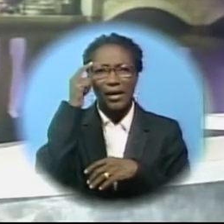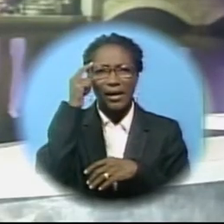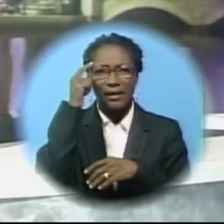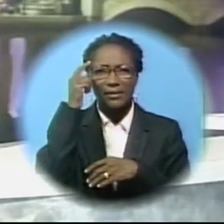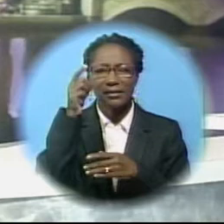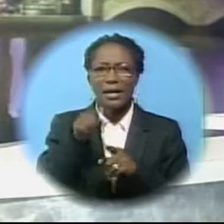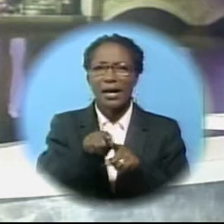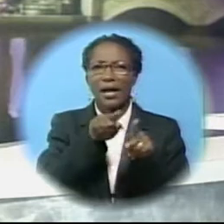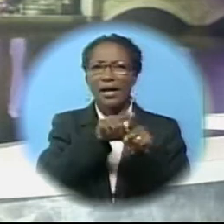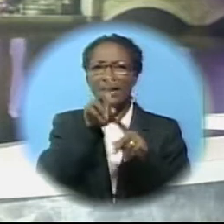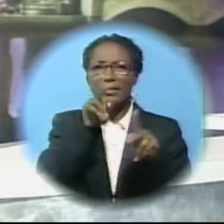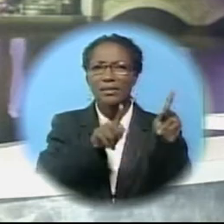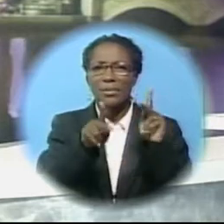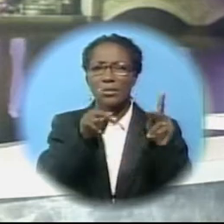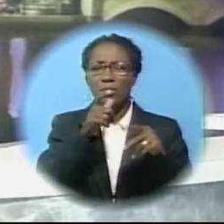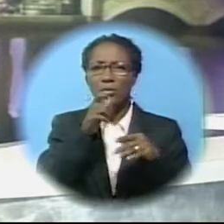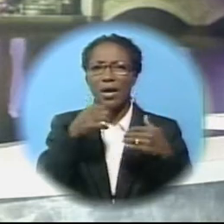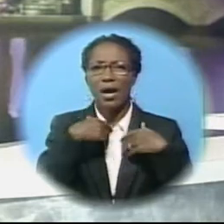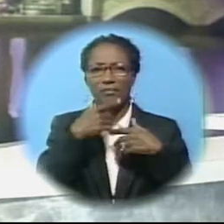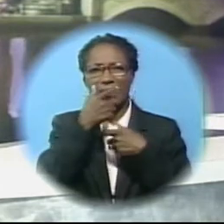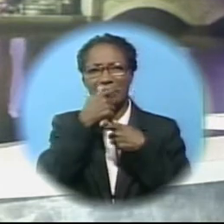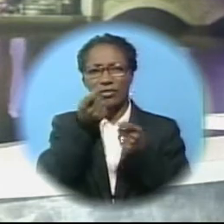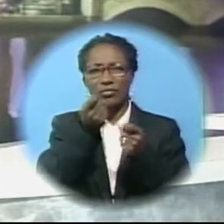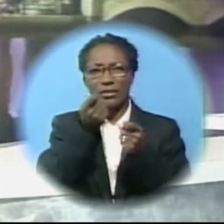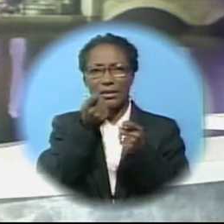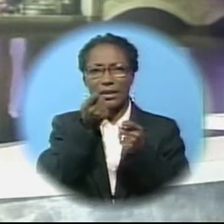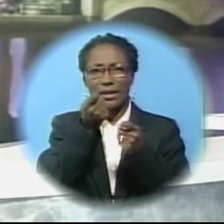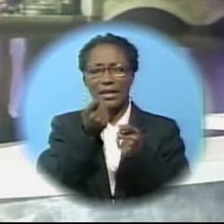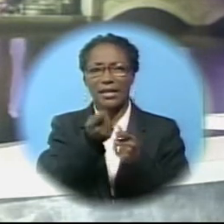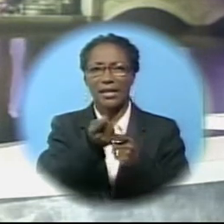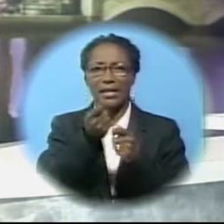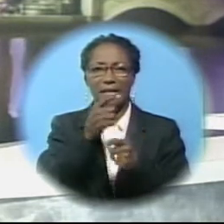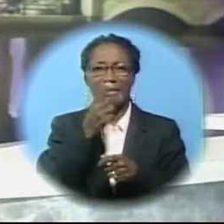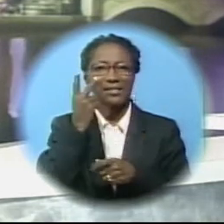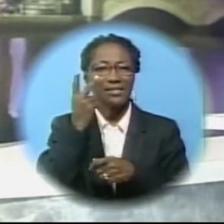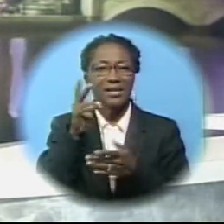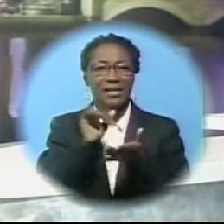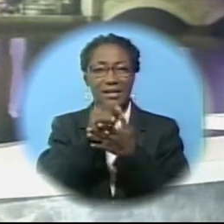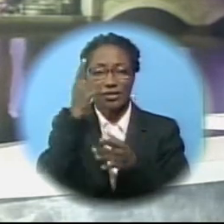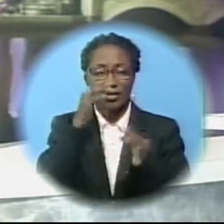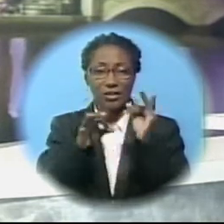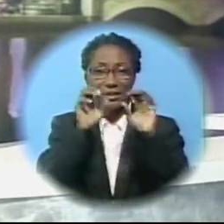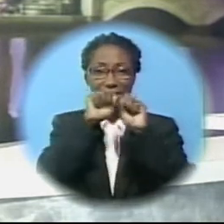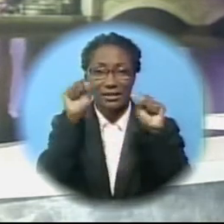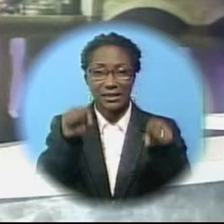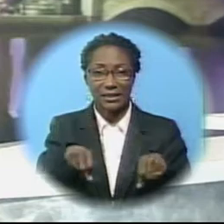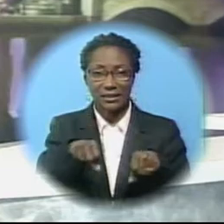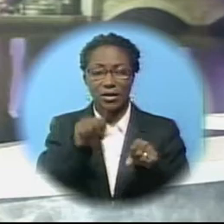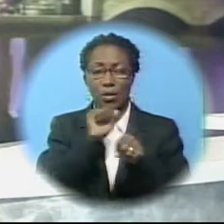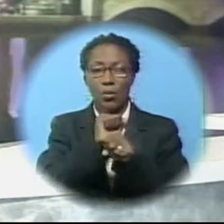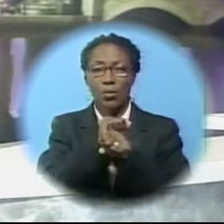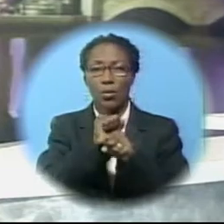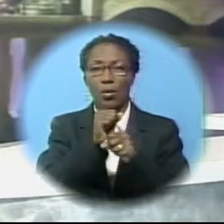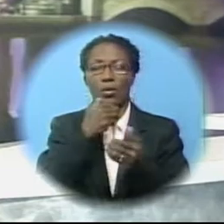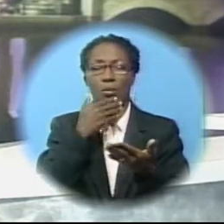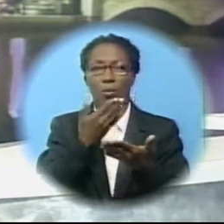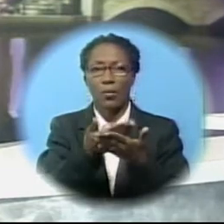as people who have an interest in ensuring the justice system works efficiently, attorneys should embrace the change.